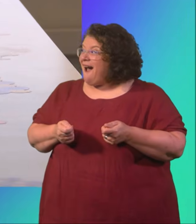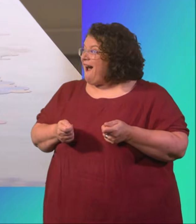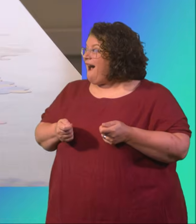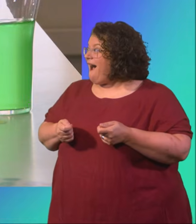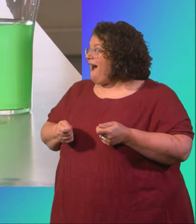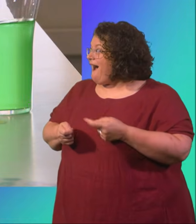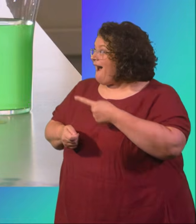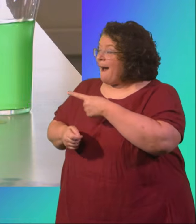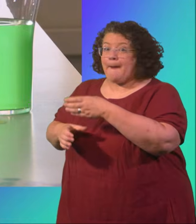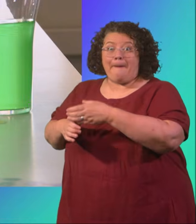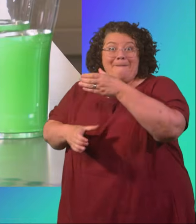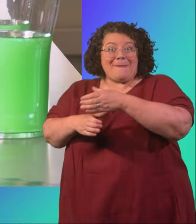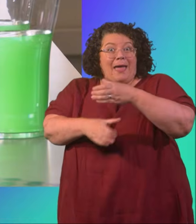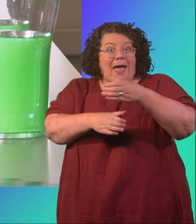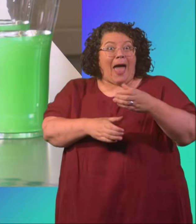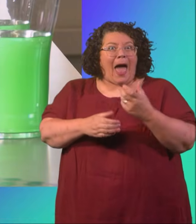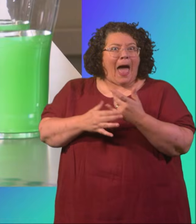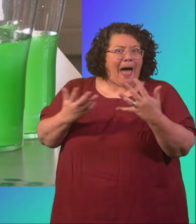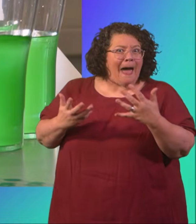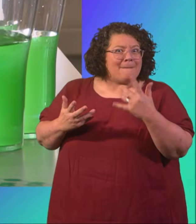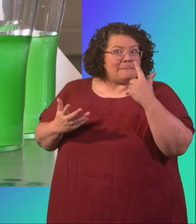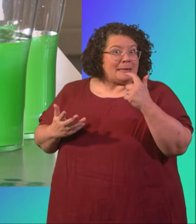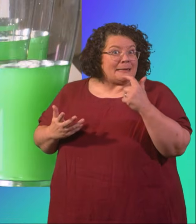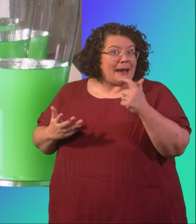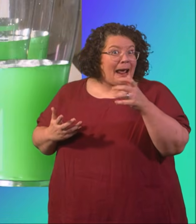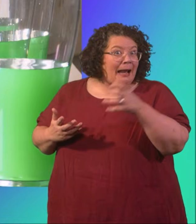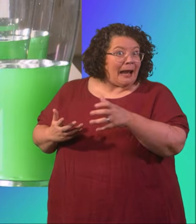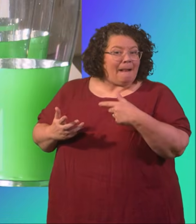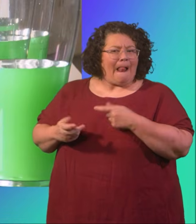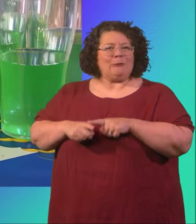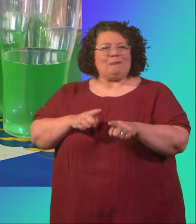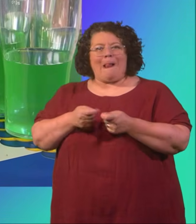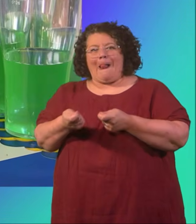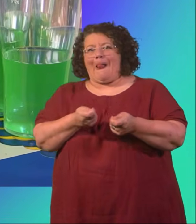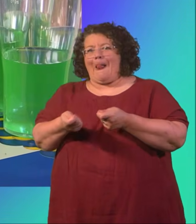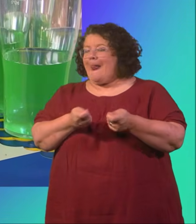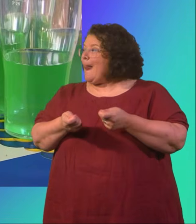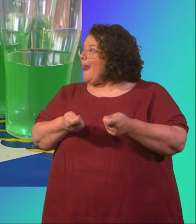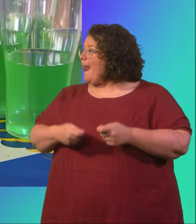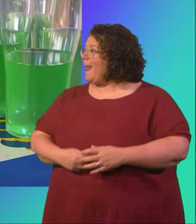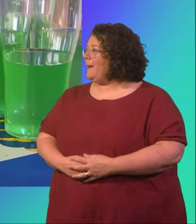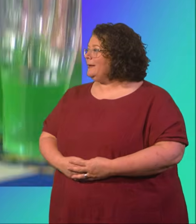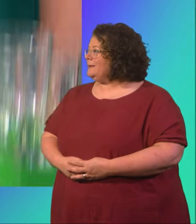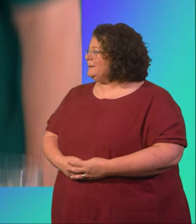beakers Chris can down while I try to override his brain and control his muscles.